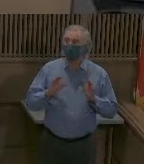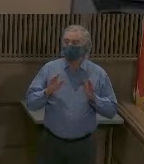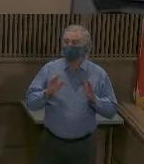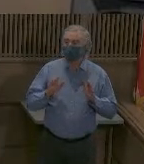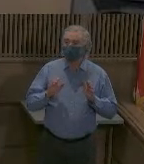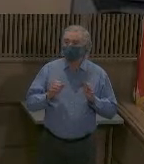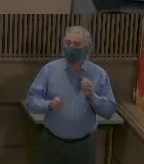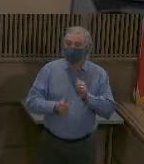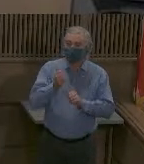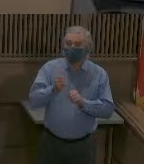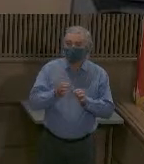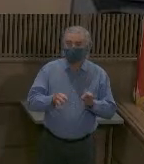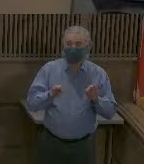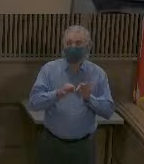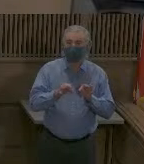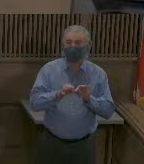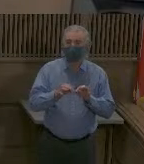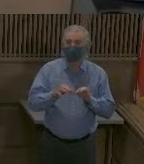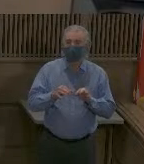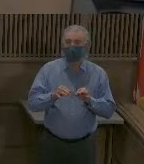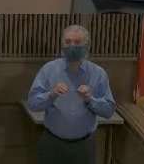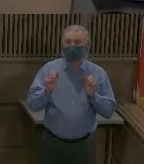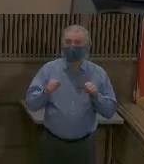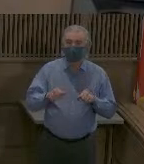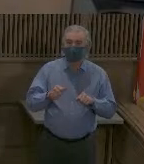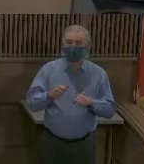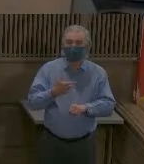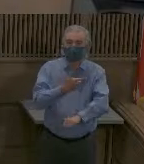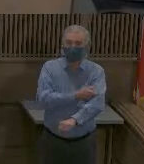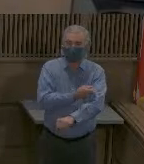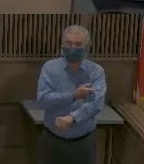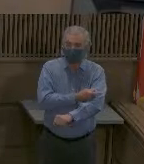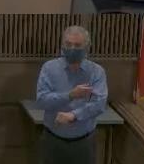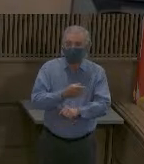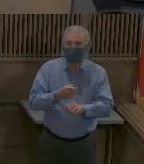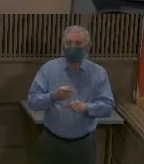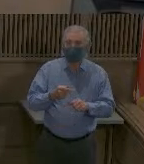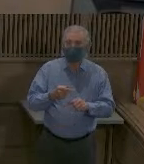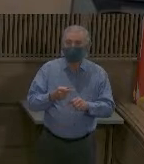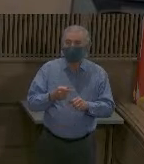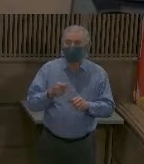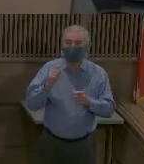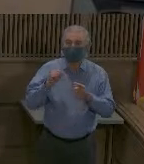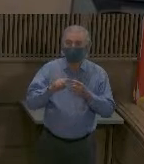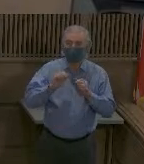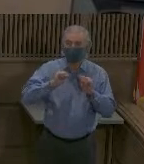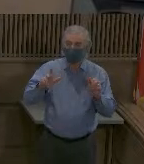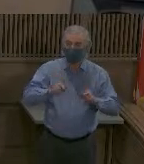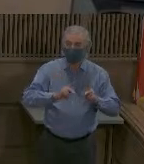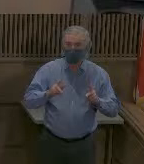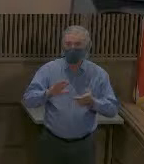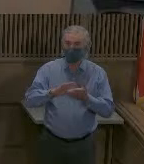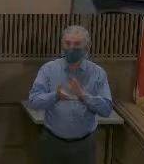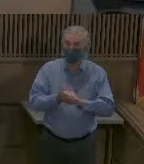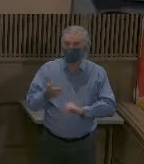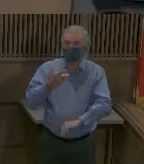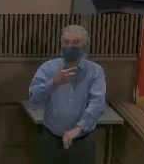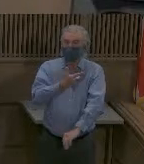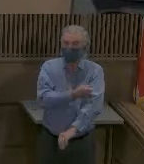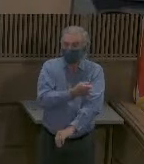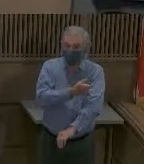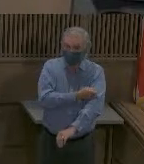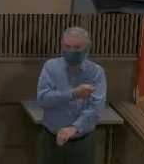that until we can all be vaccinated, you know, we're not going to be able to stop this deadly disease. And so I